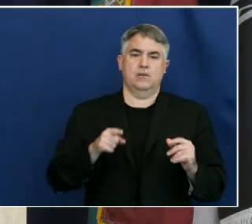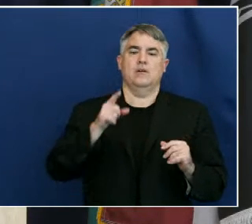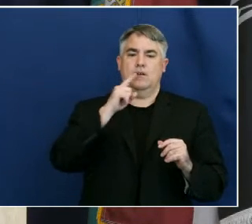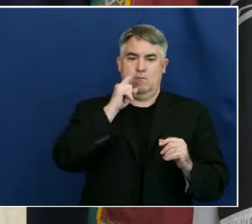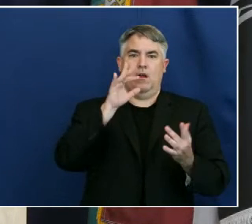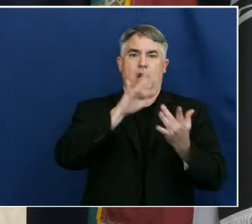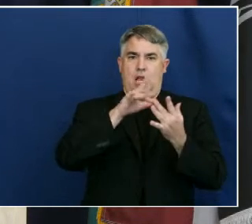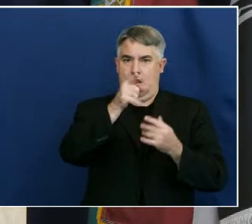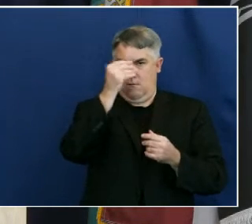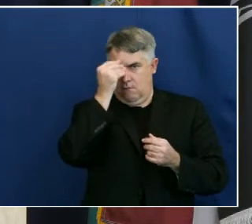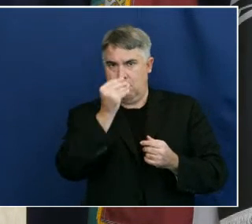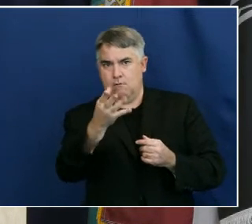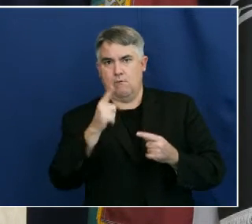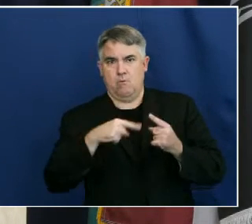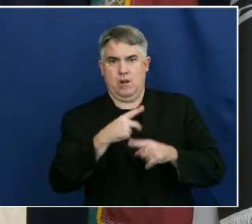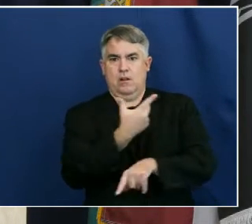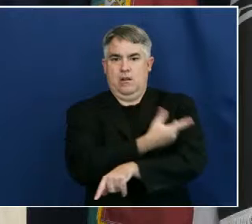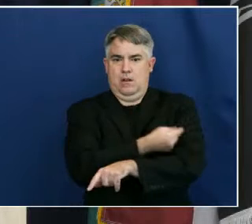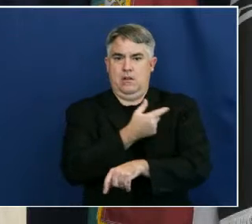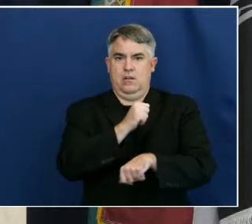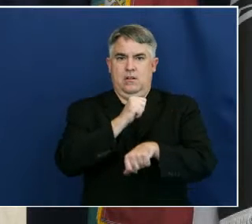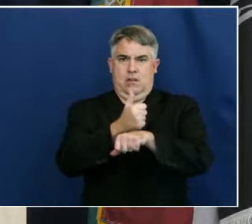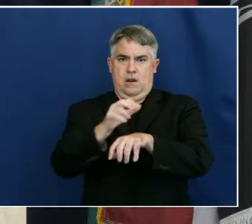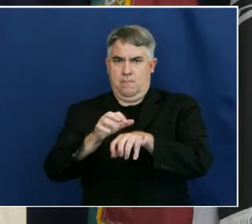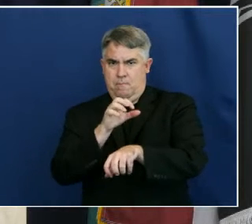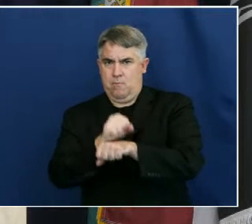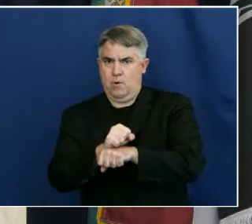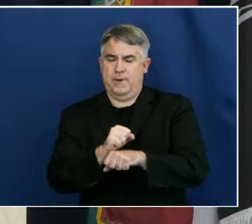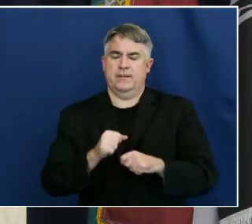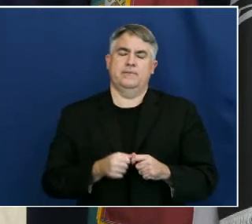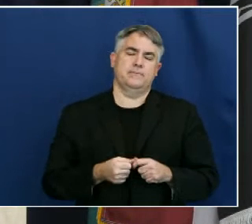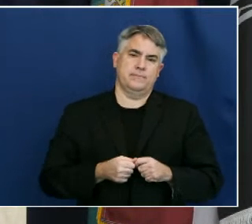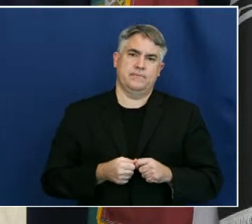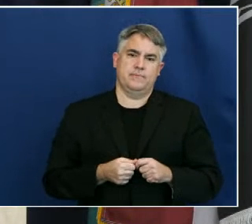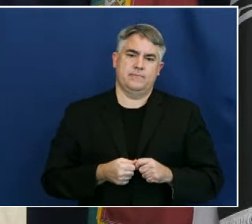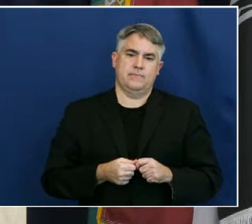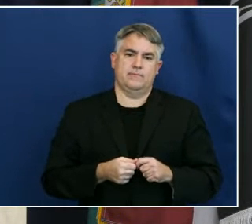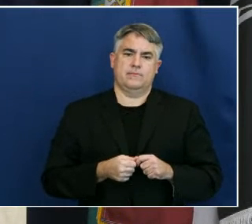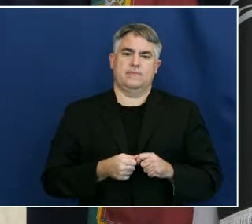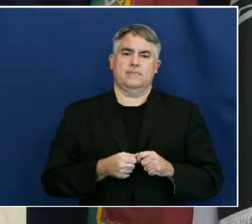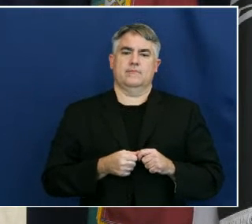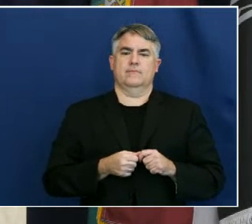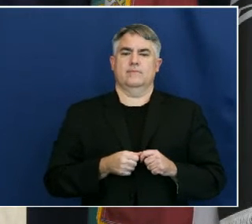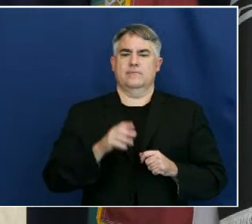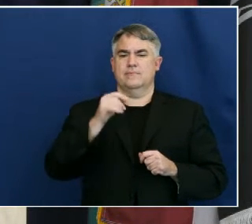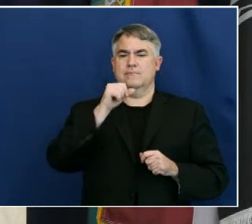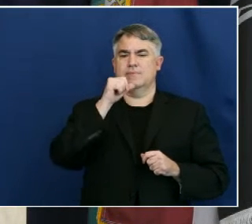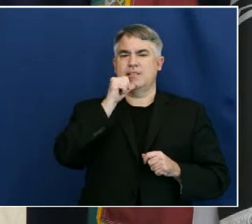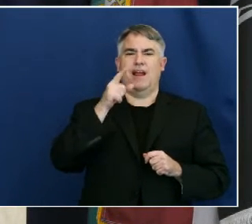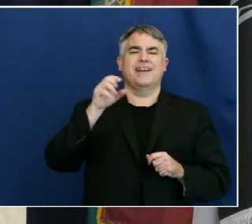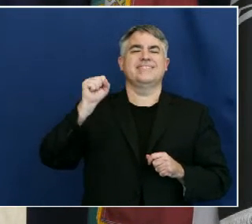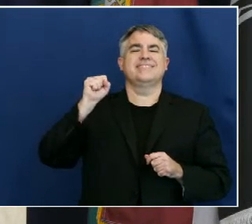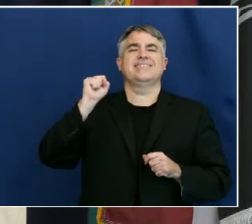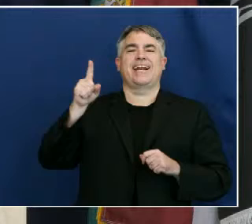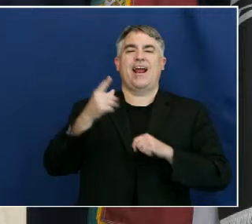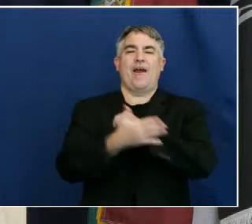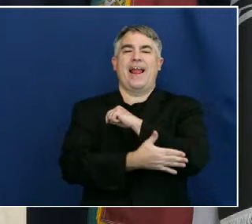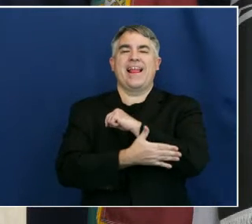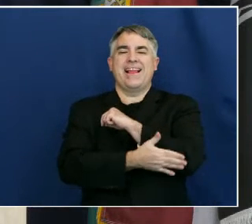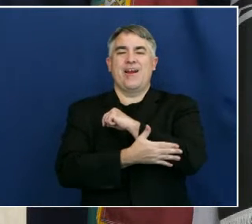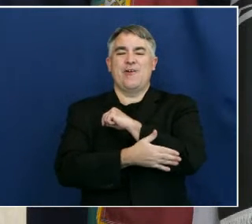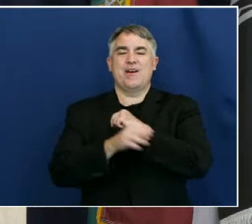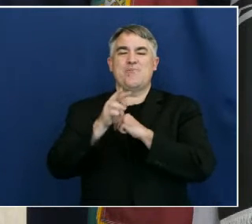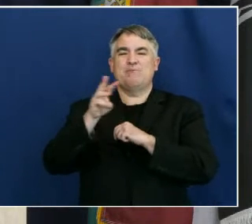and facilitate that appointment. It won't go through our normal public network or My Turn or Vaccination